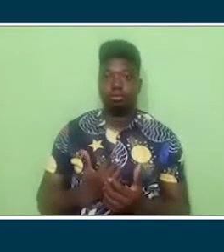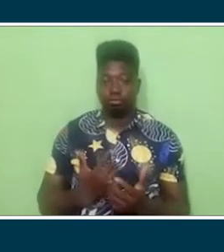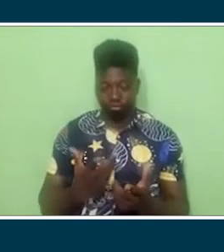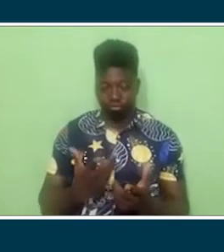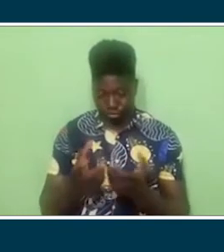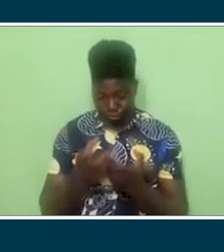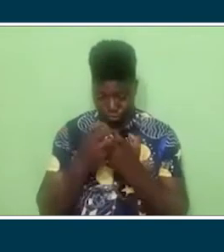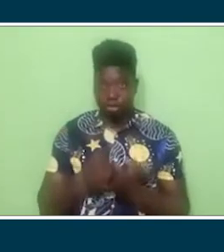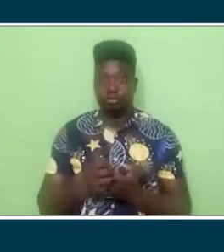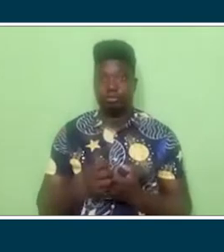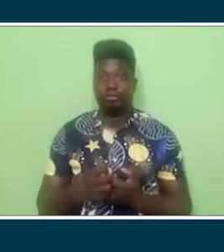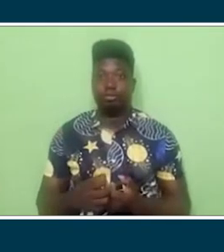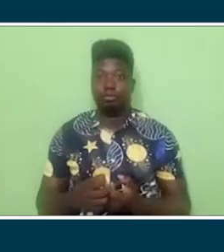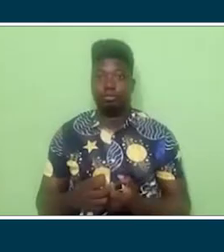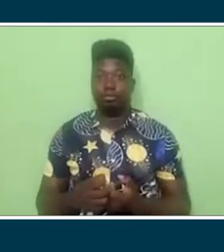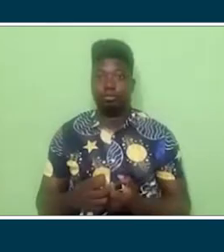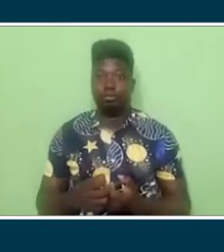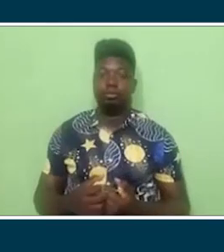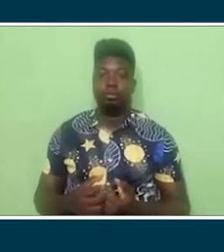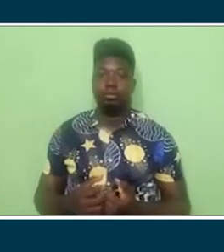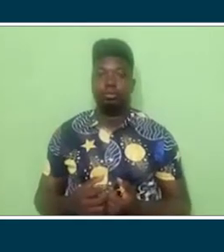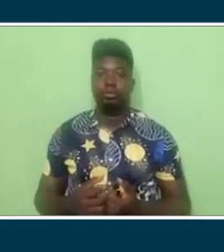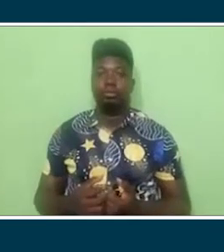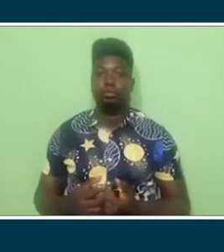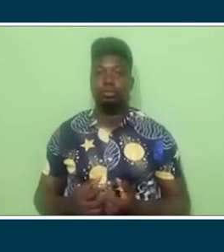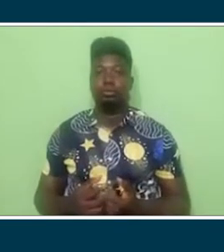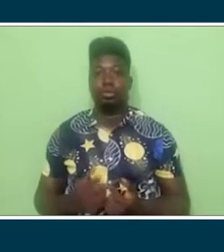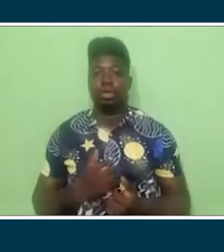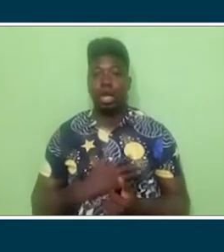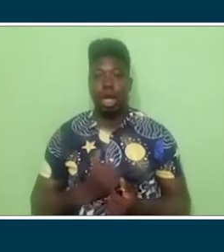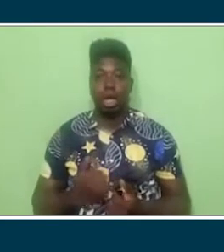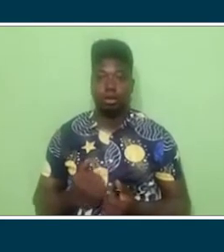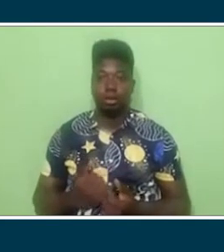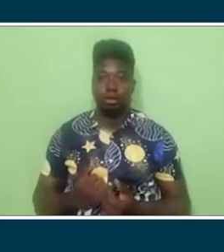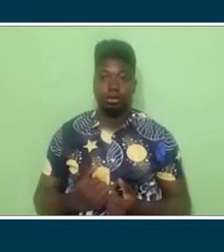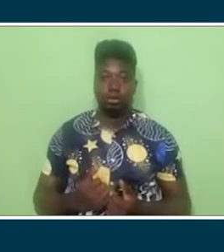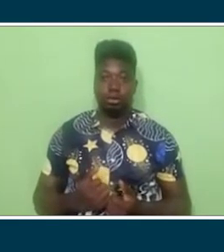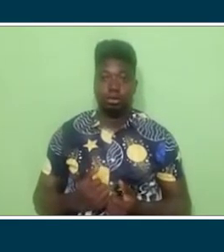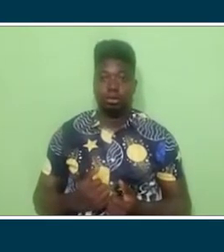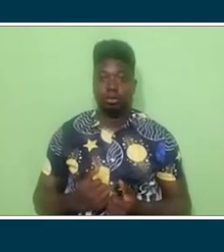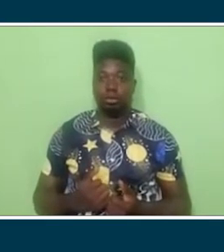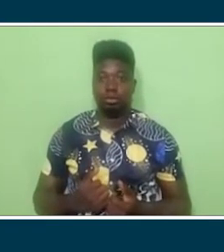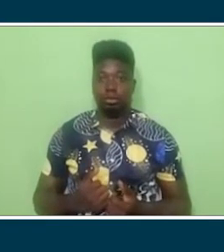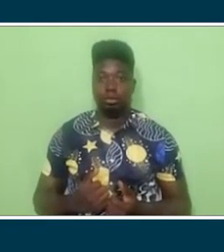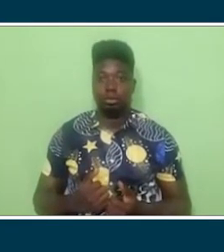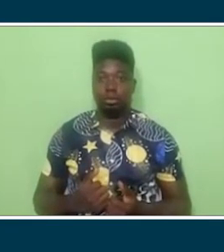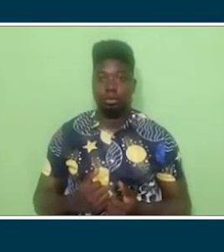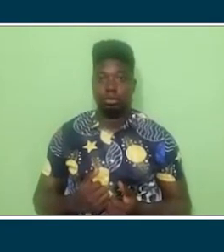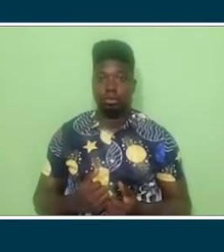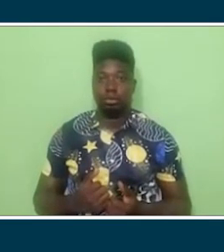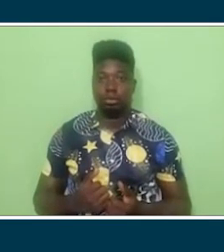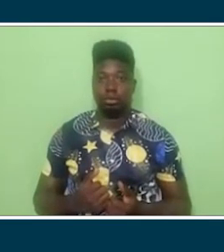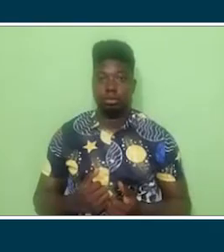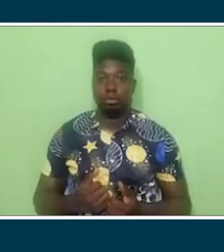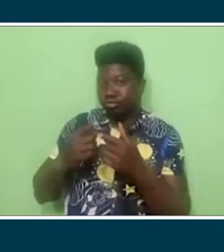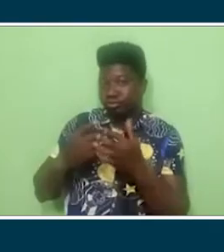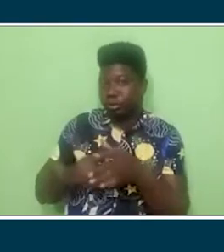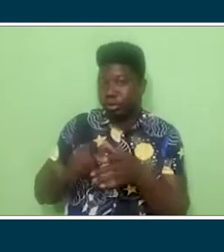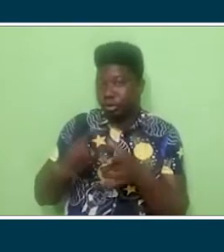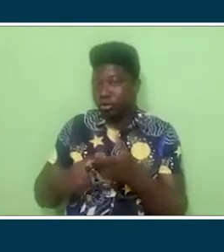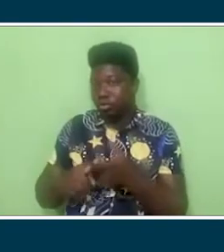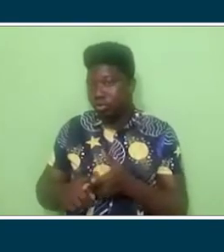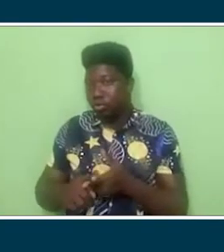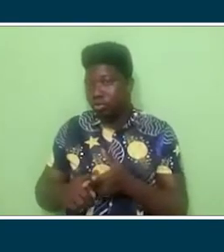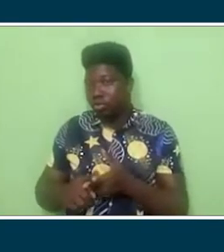it all looks normal or normative to us. So we go through a process of, beginning to recognize that